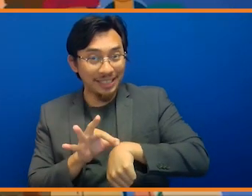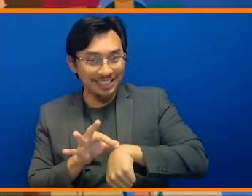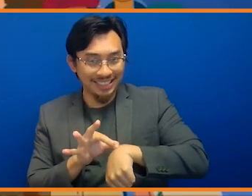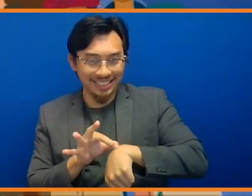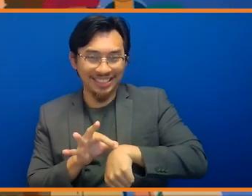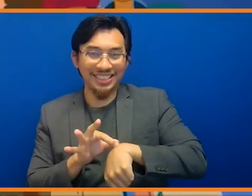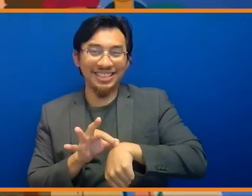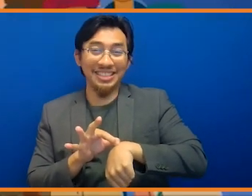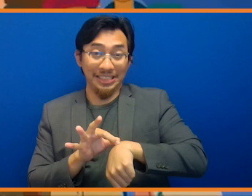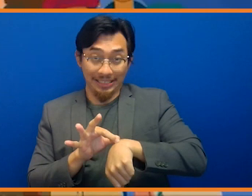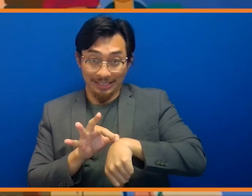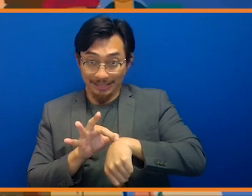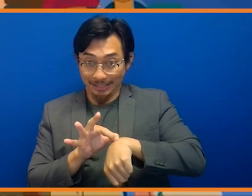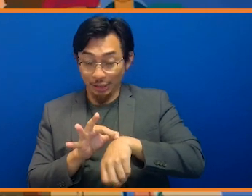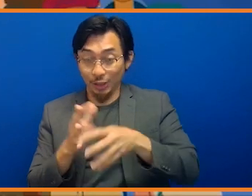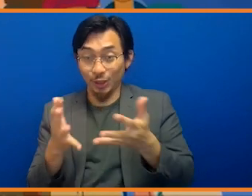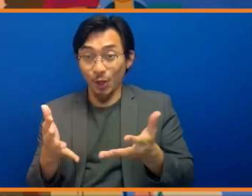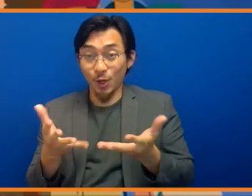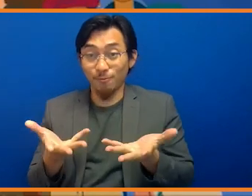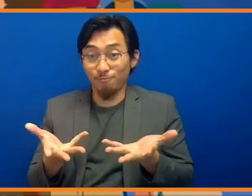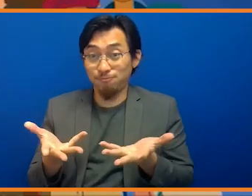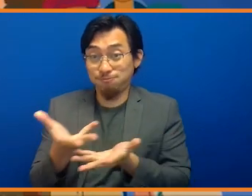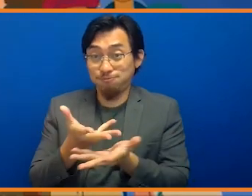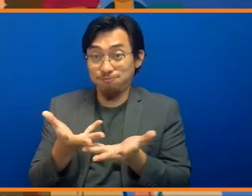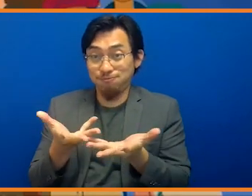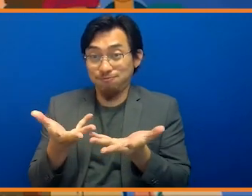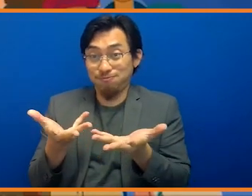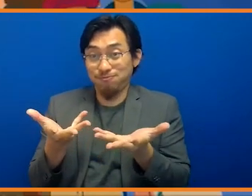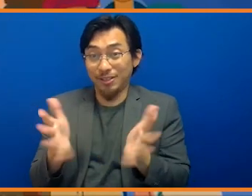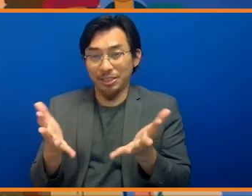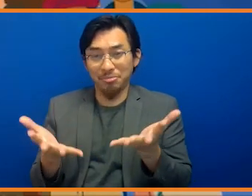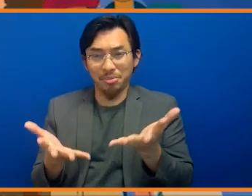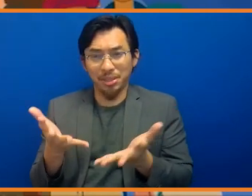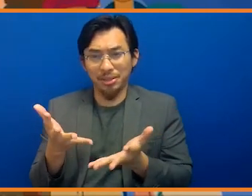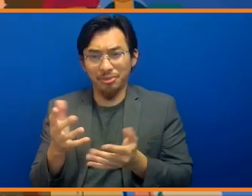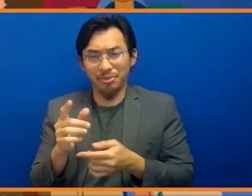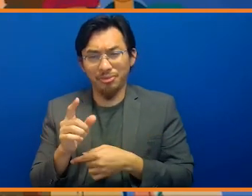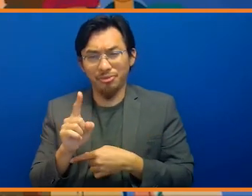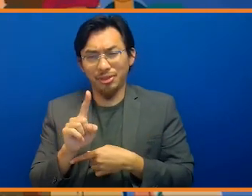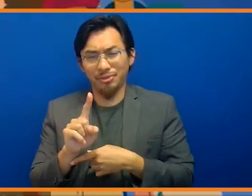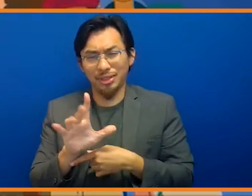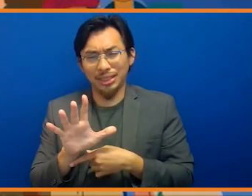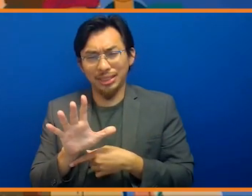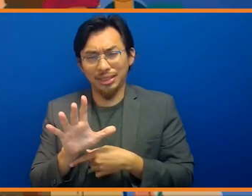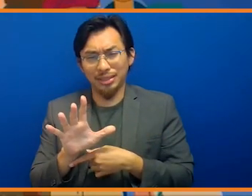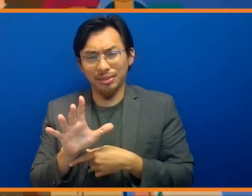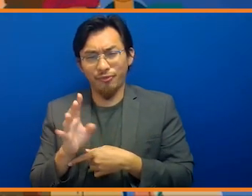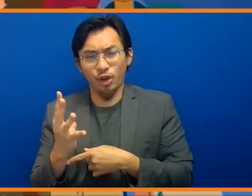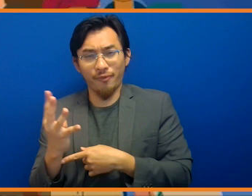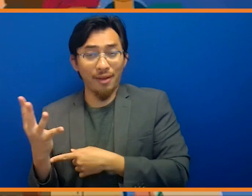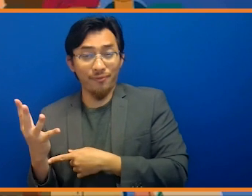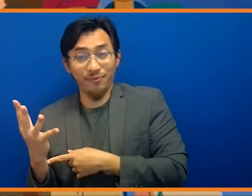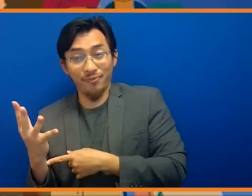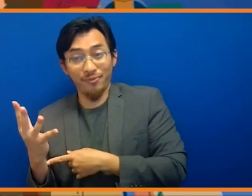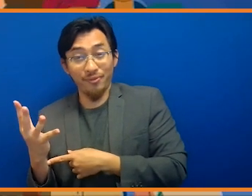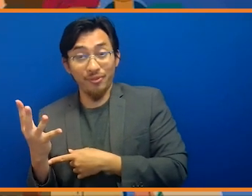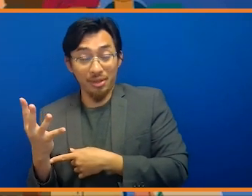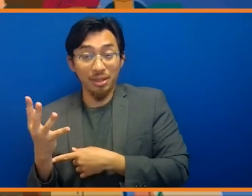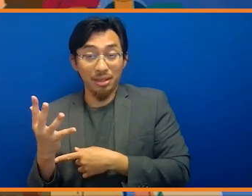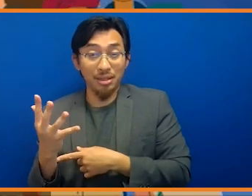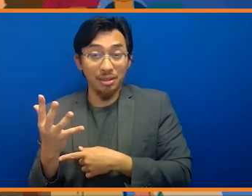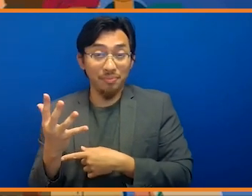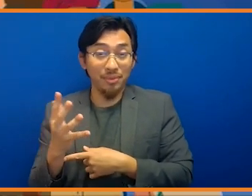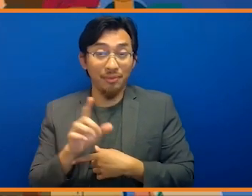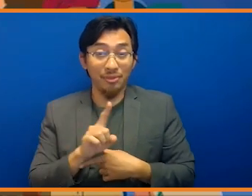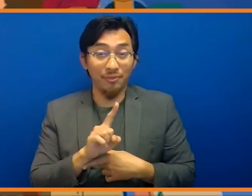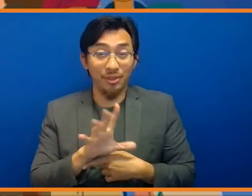So the discussion will be end on 15:45. So just right 15 minutes